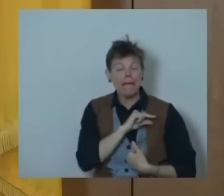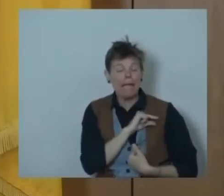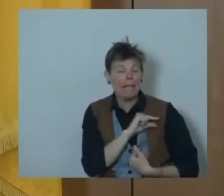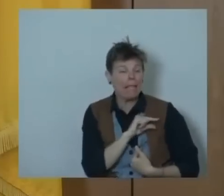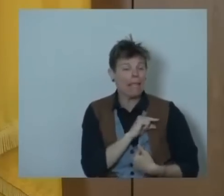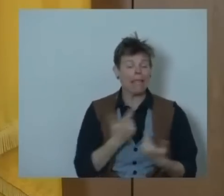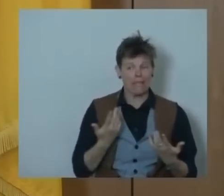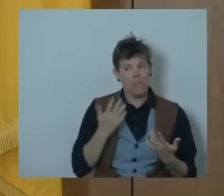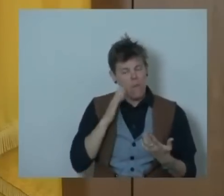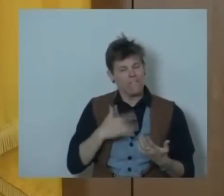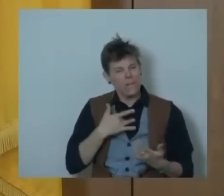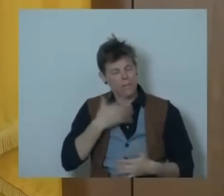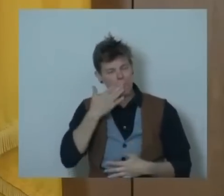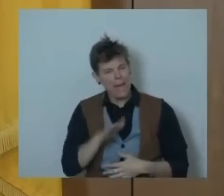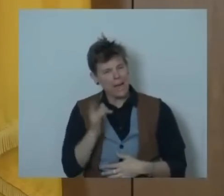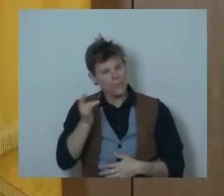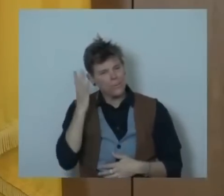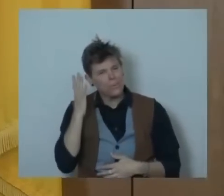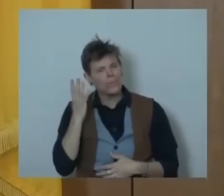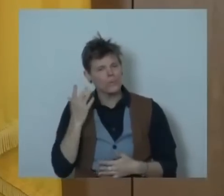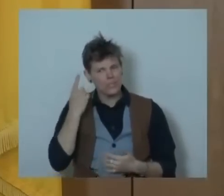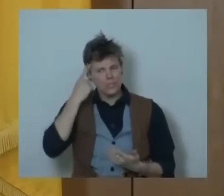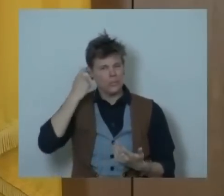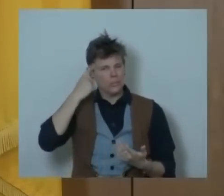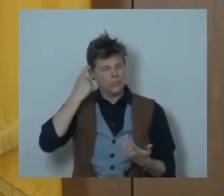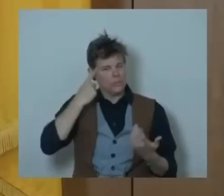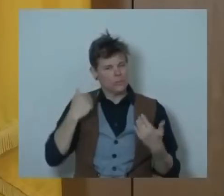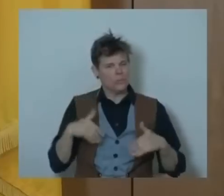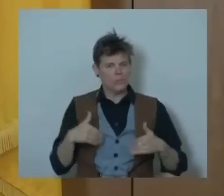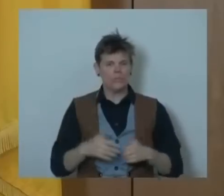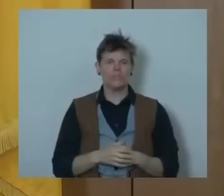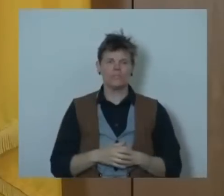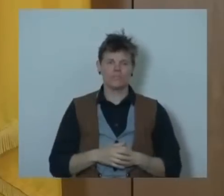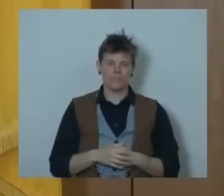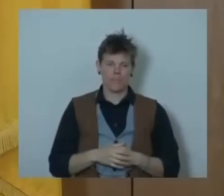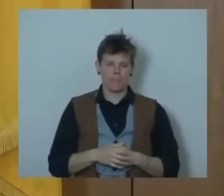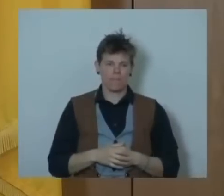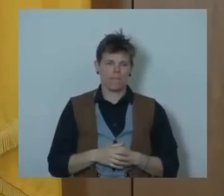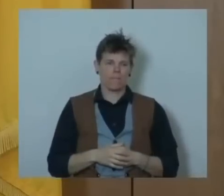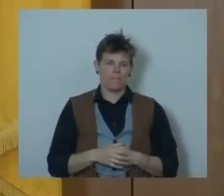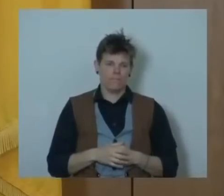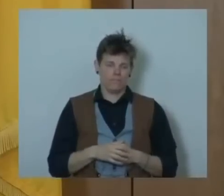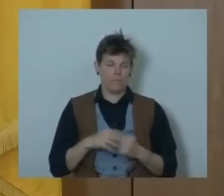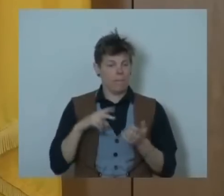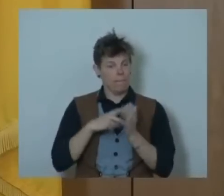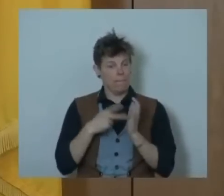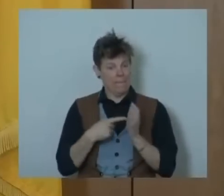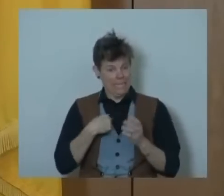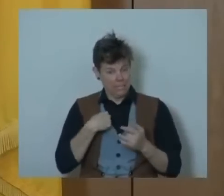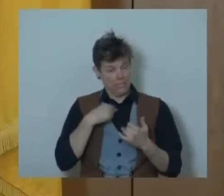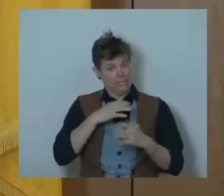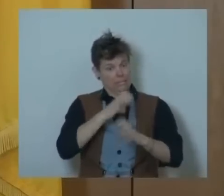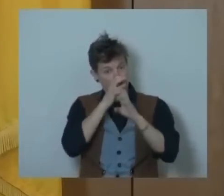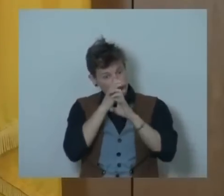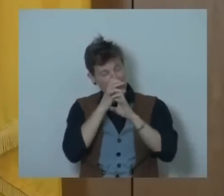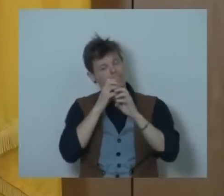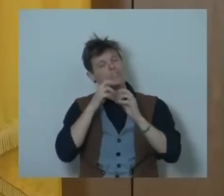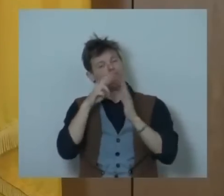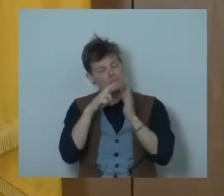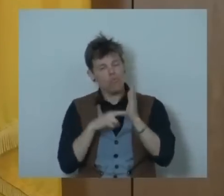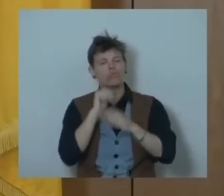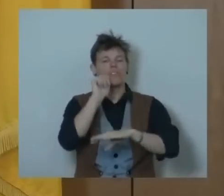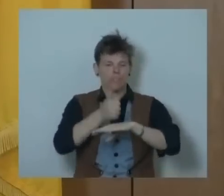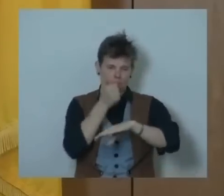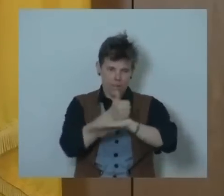to find out. We suspected that. Now we know it. So it means that when we put strict standards in to nursing homes,